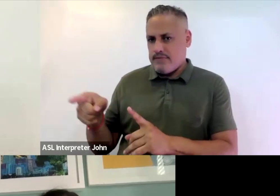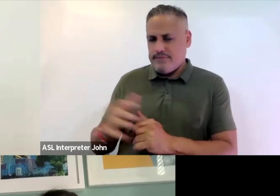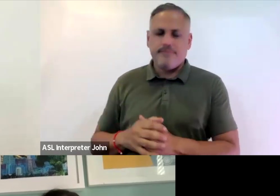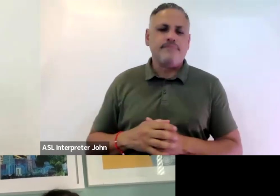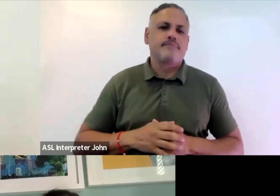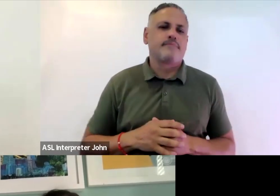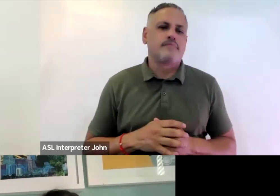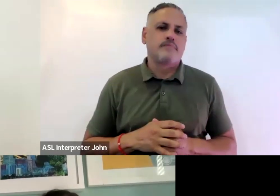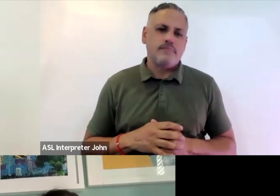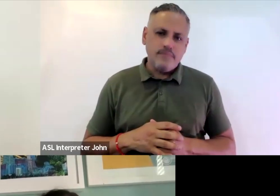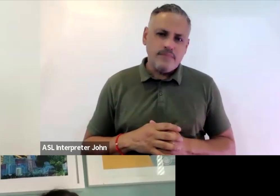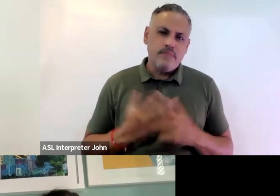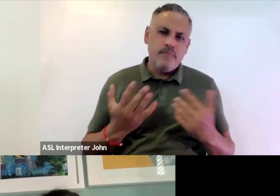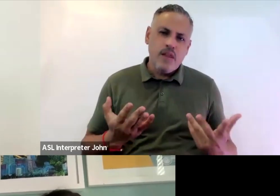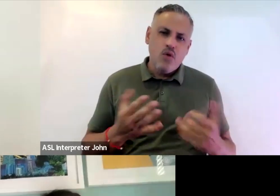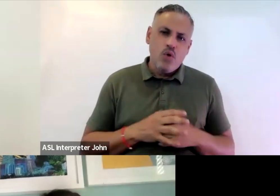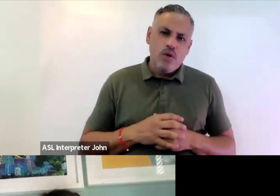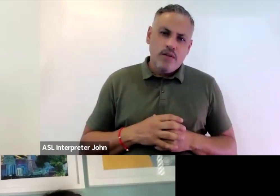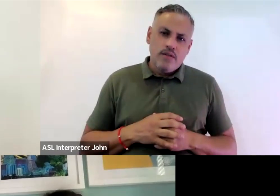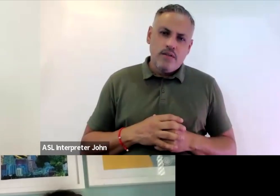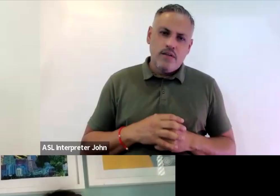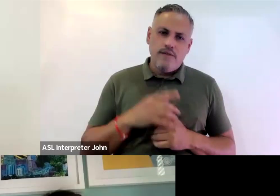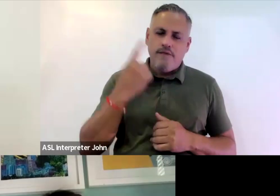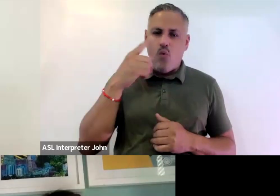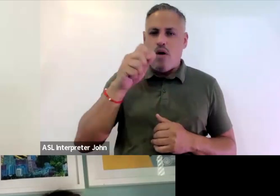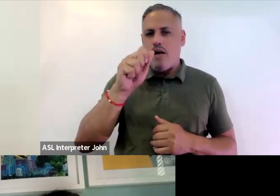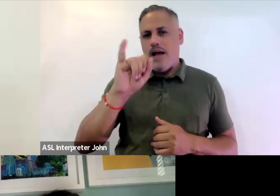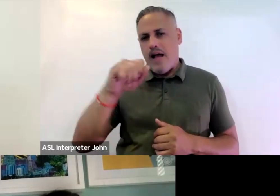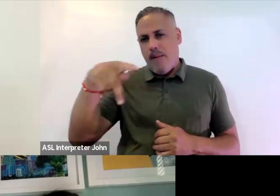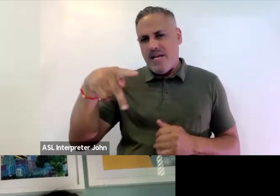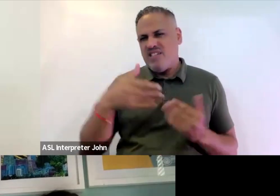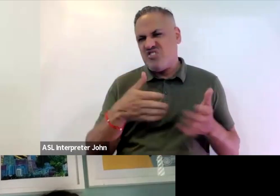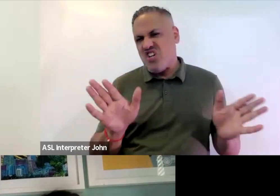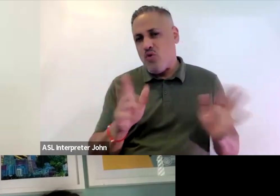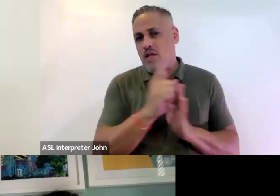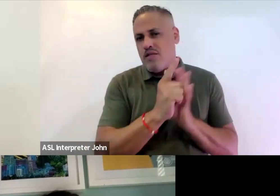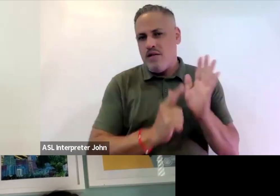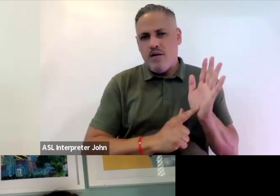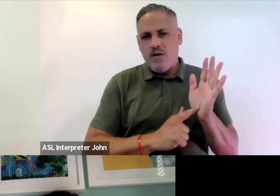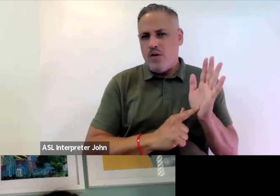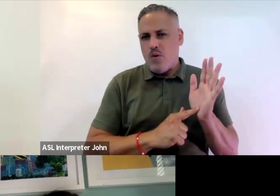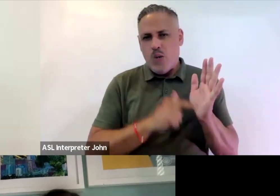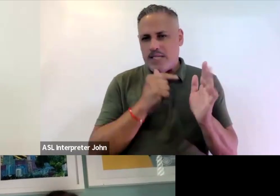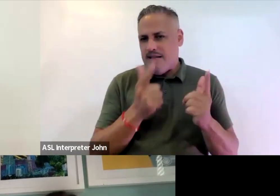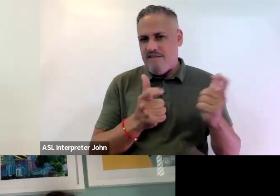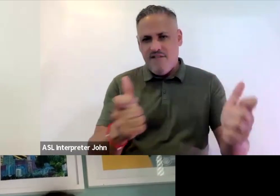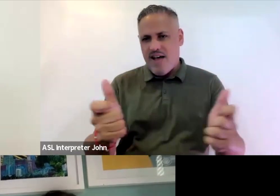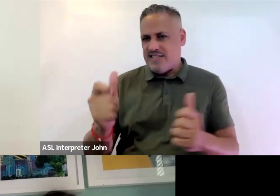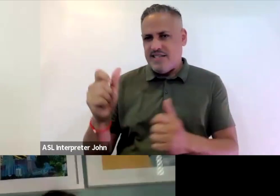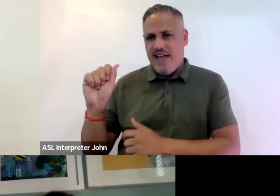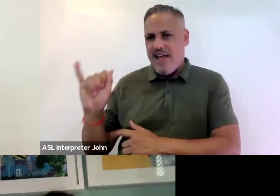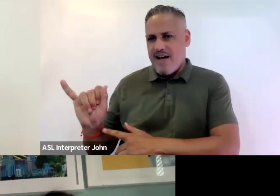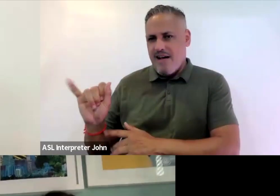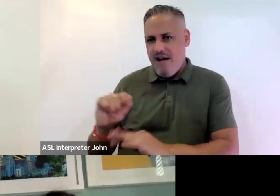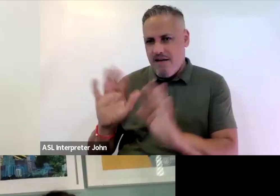So when it comes to intellectual property in general, the law is not moving as fast as AI, obviously, right?